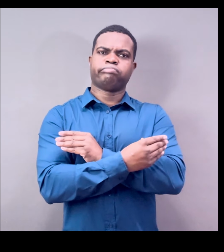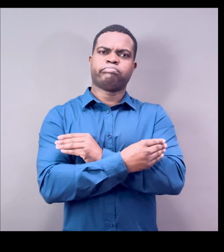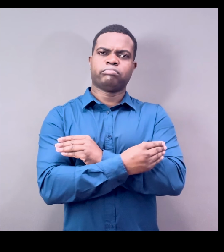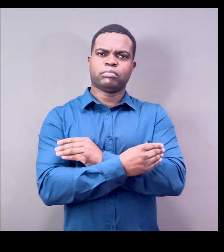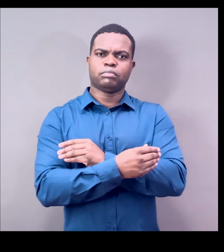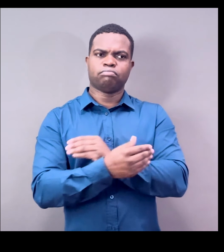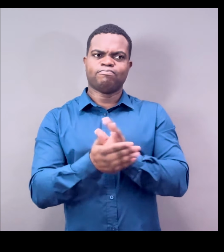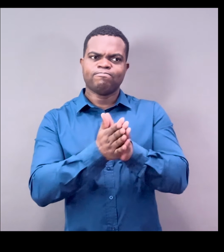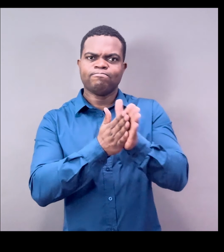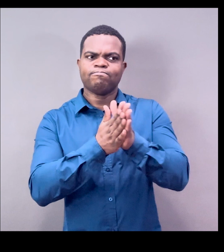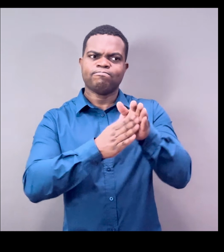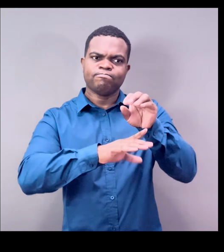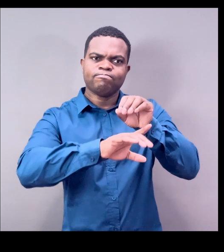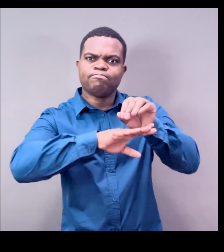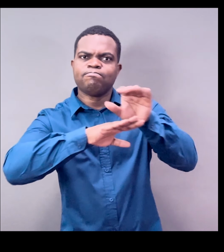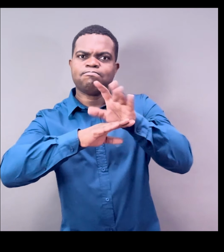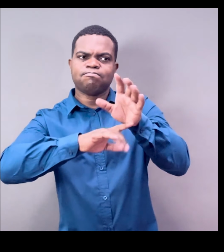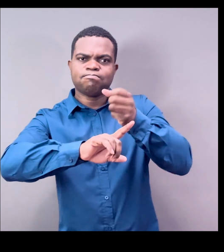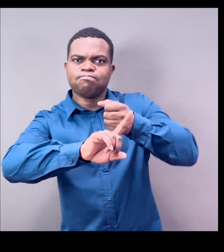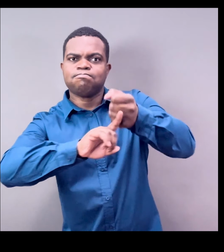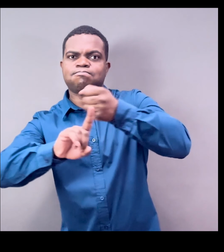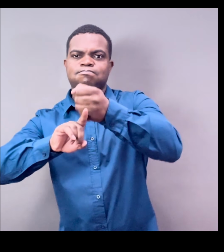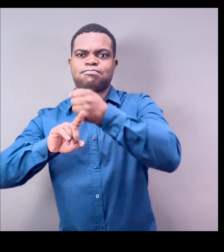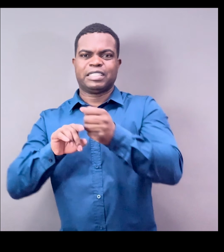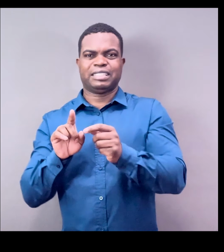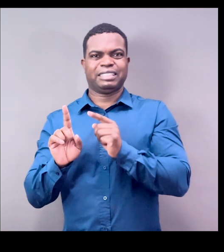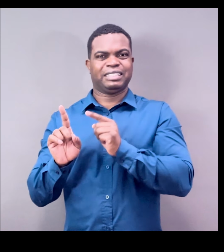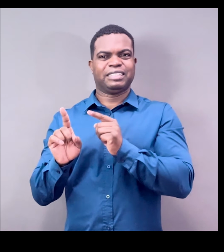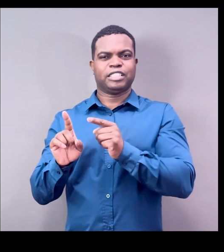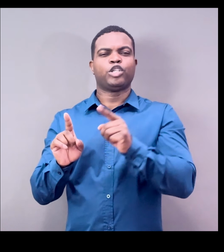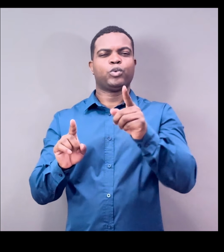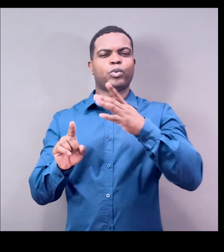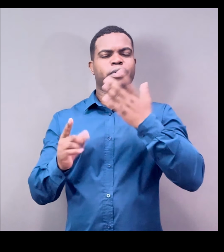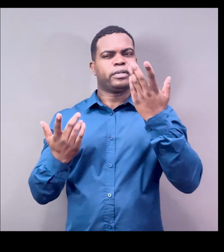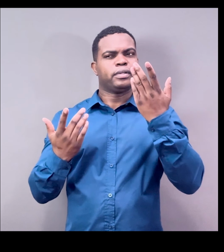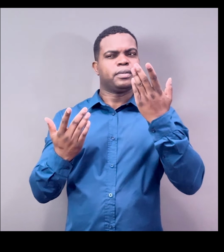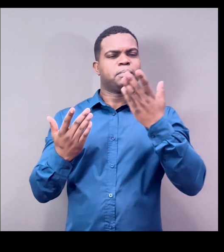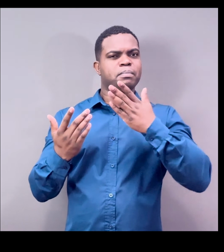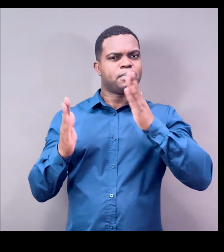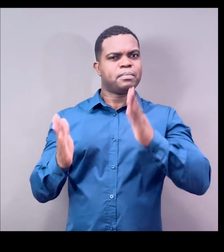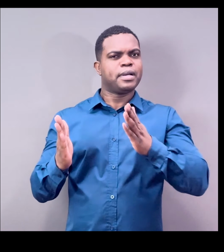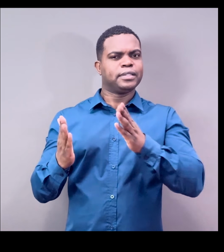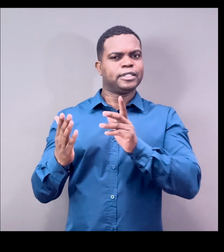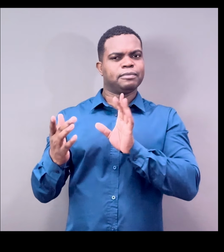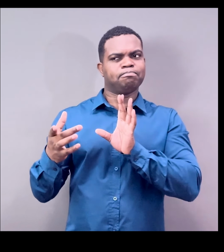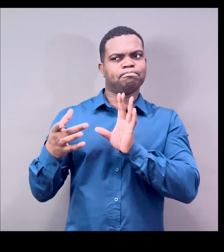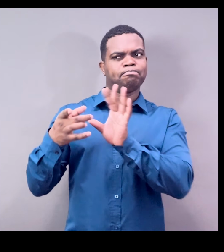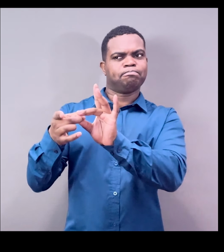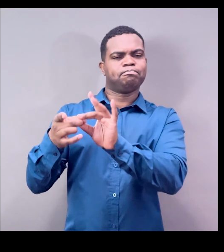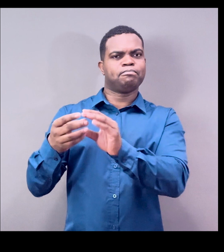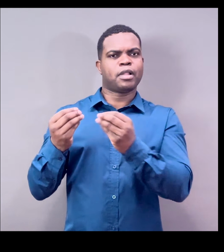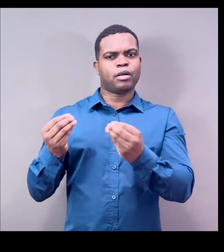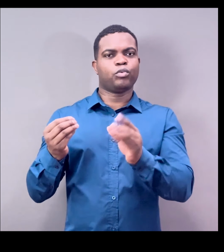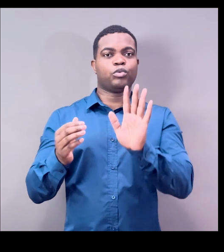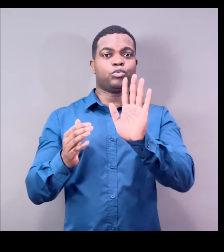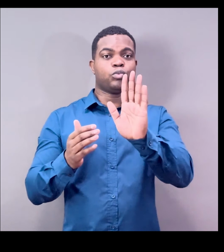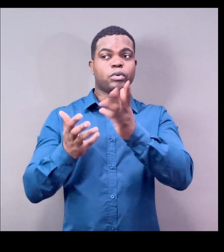you need to manage them closely. That means you need to, your